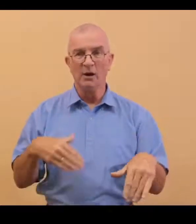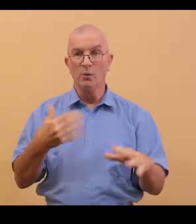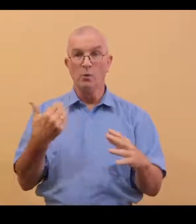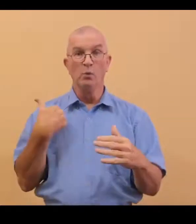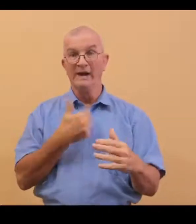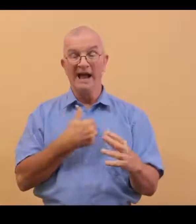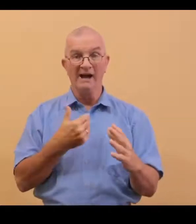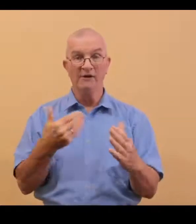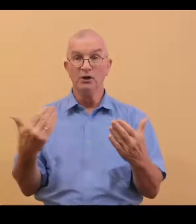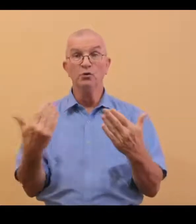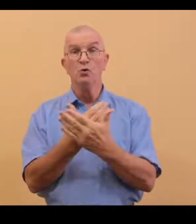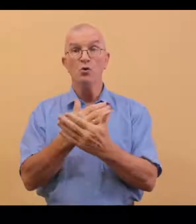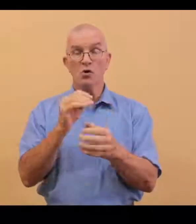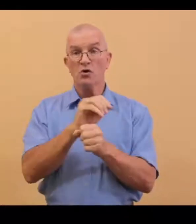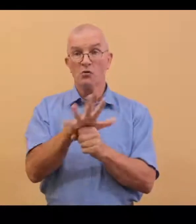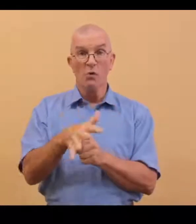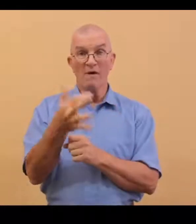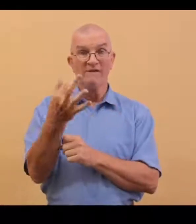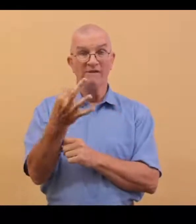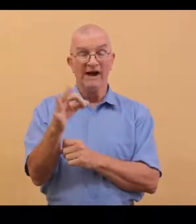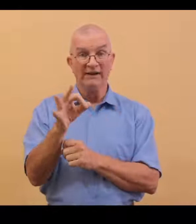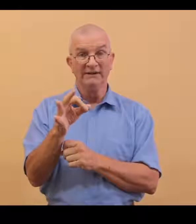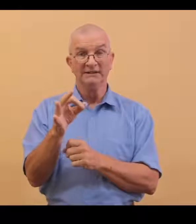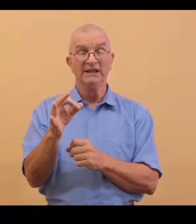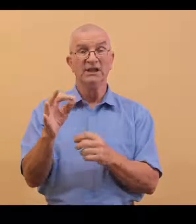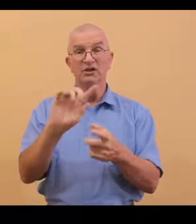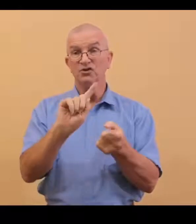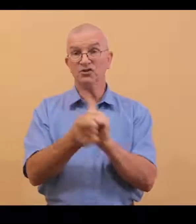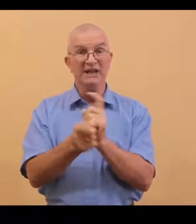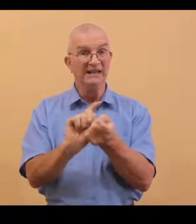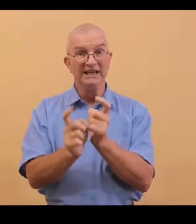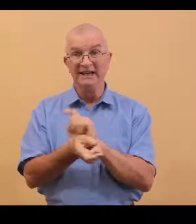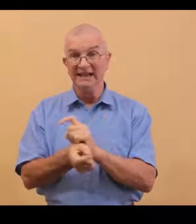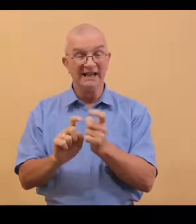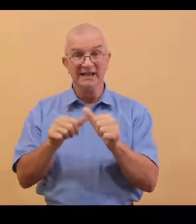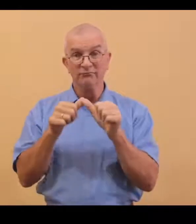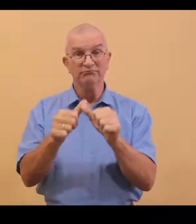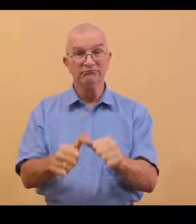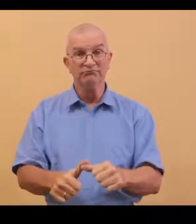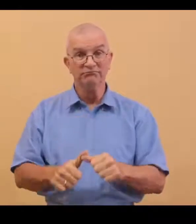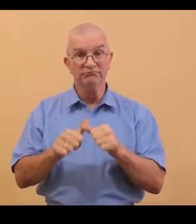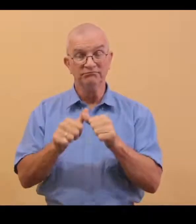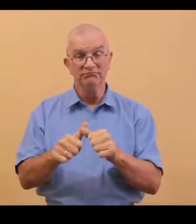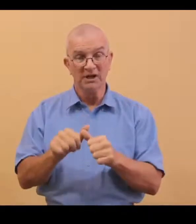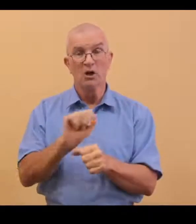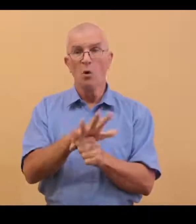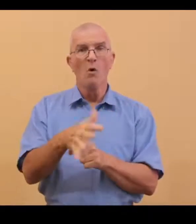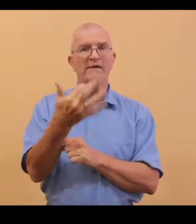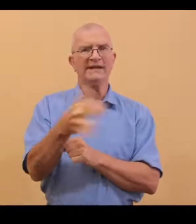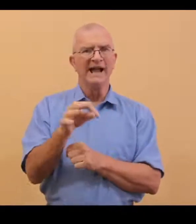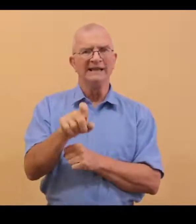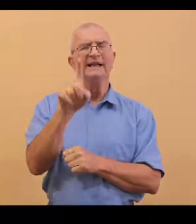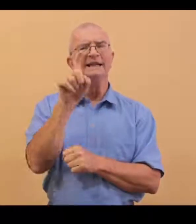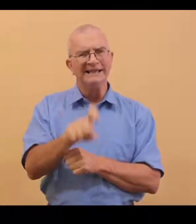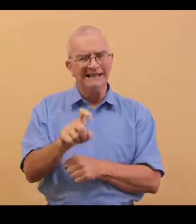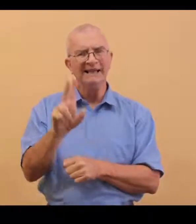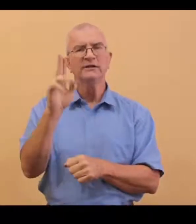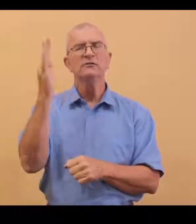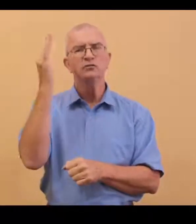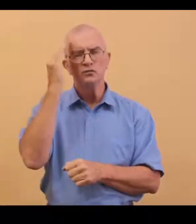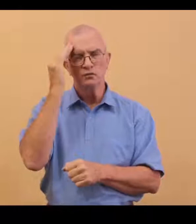new coronavirus that is constantly mutating. So let us put our COVID-19 knowledge to good